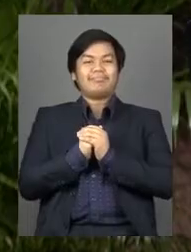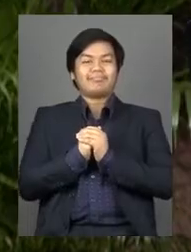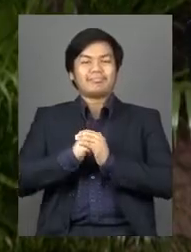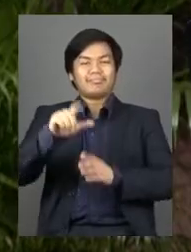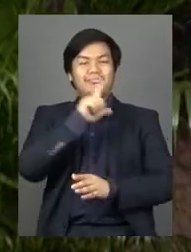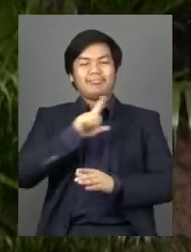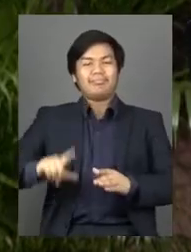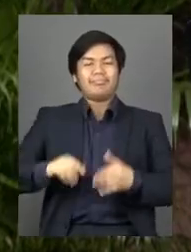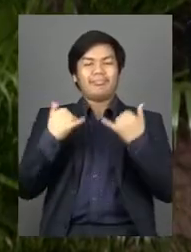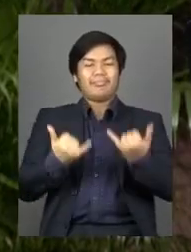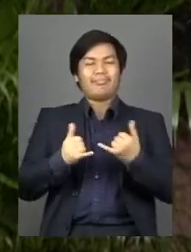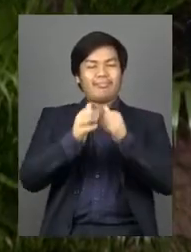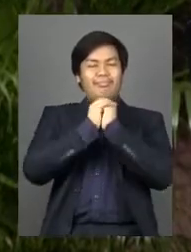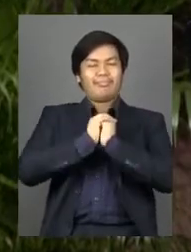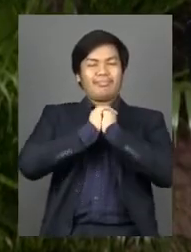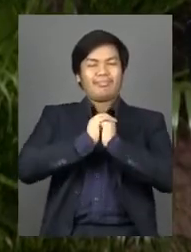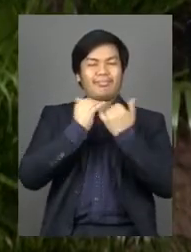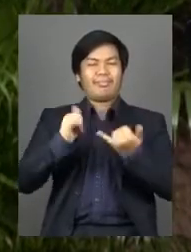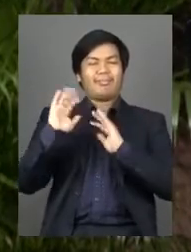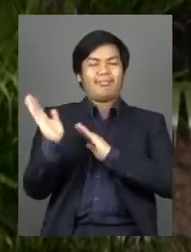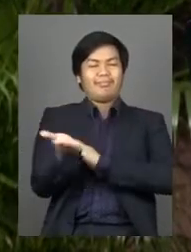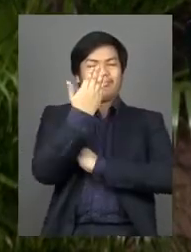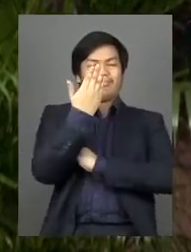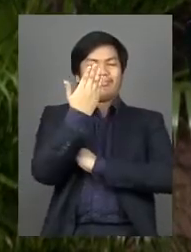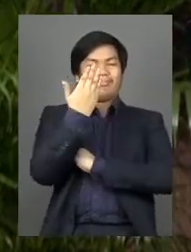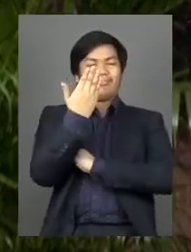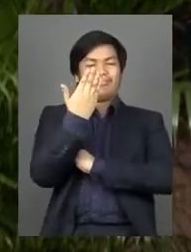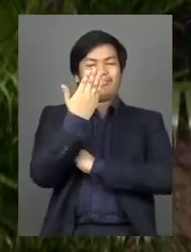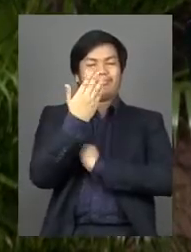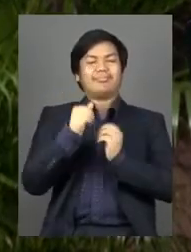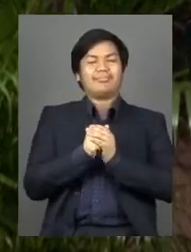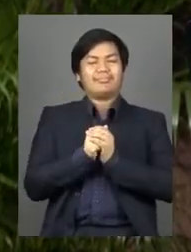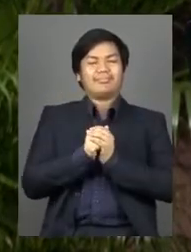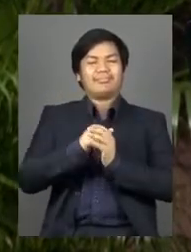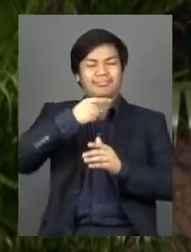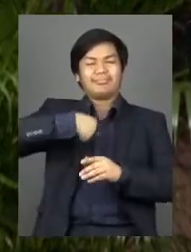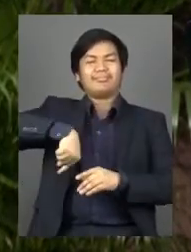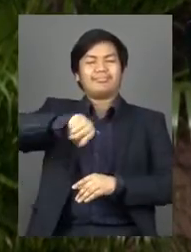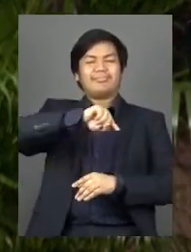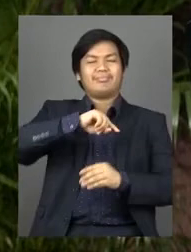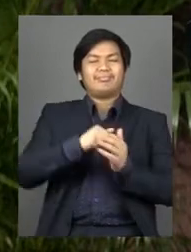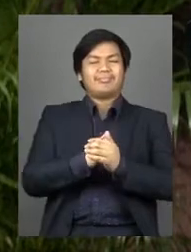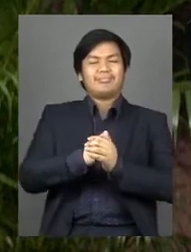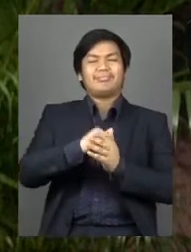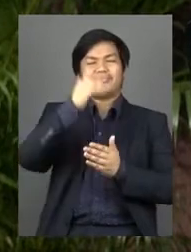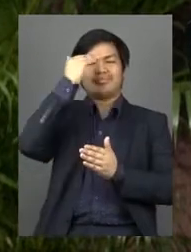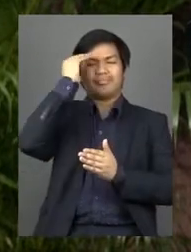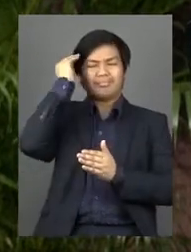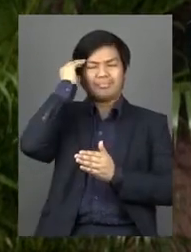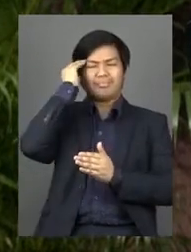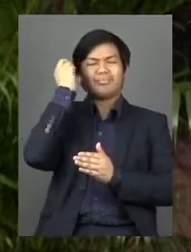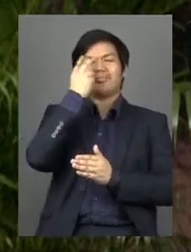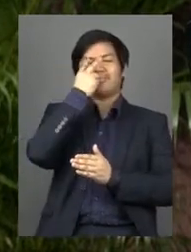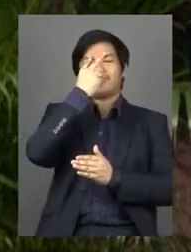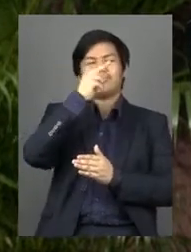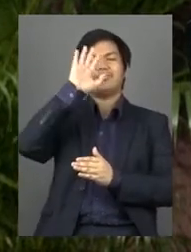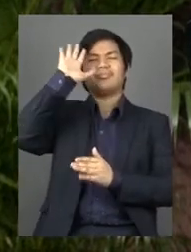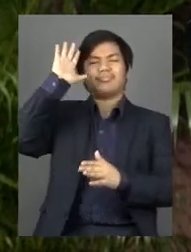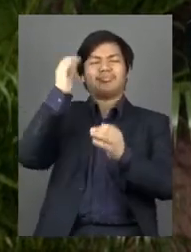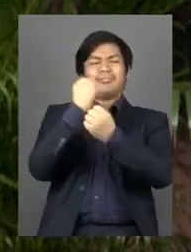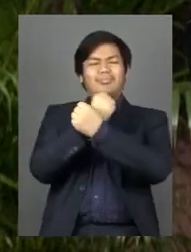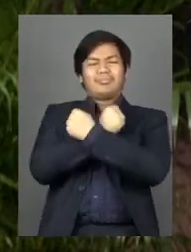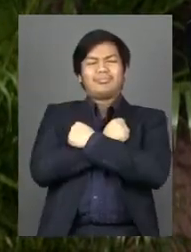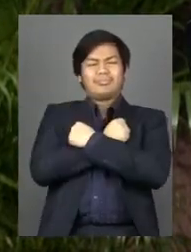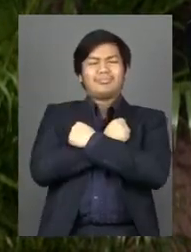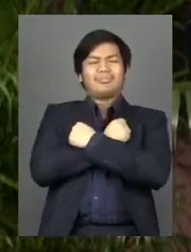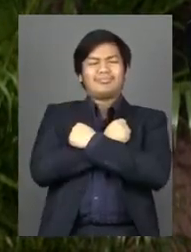Lord, as we worship You this morning, may we recognize Your love for us in a